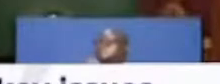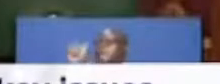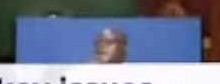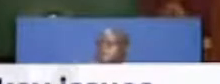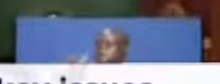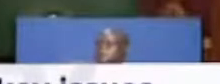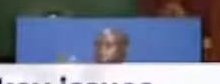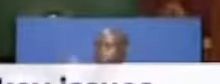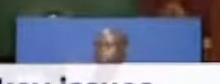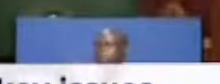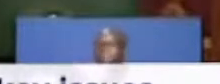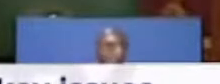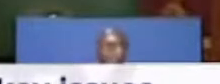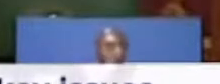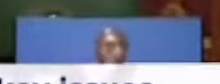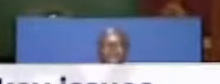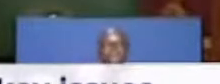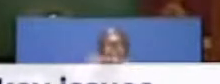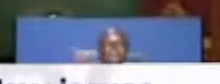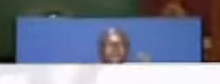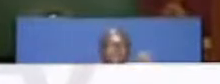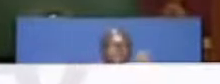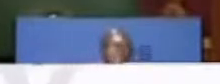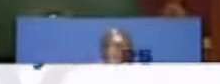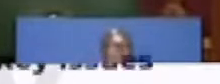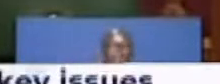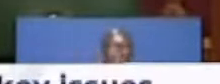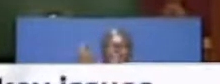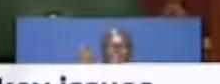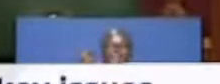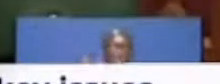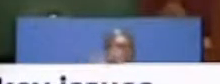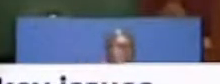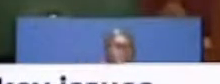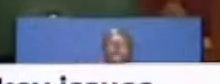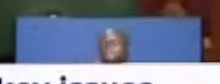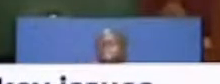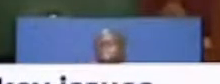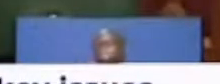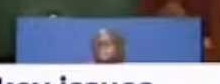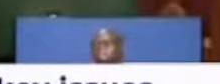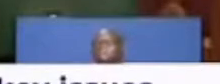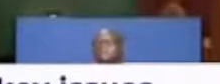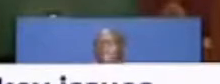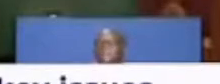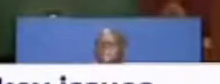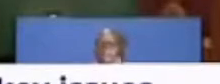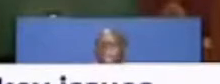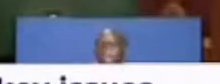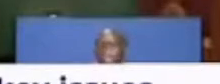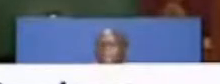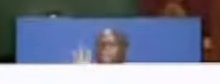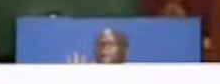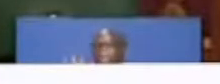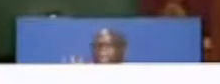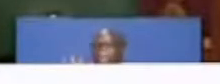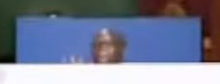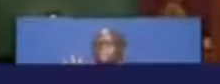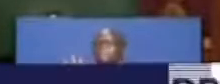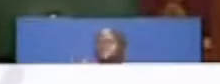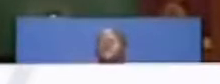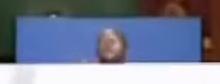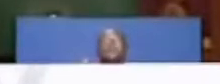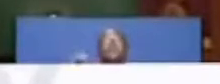were at the same level of development as Kenya in 1965, they can work for us